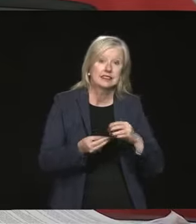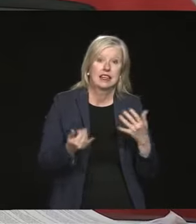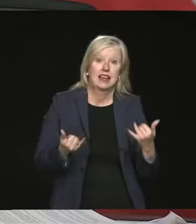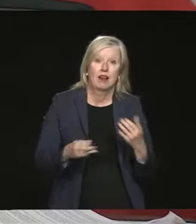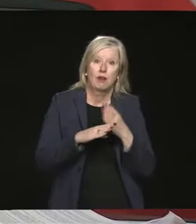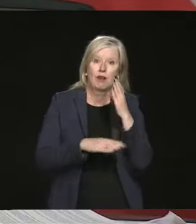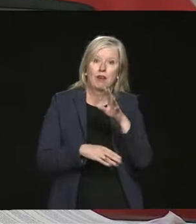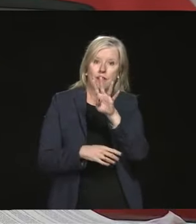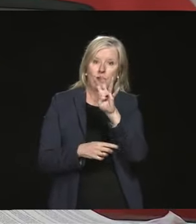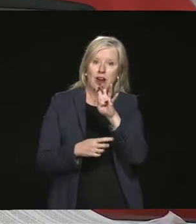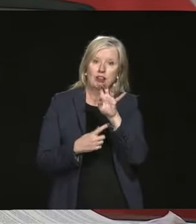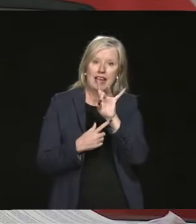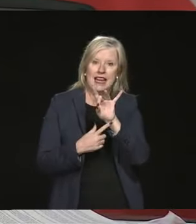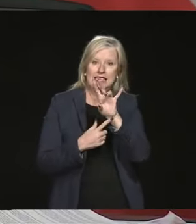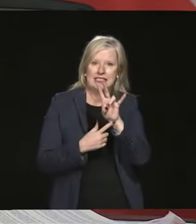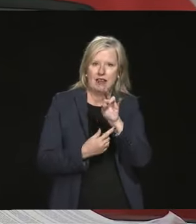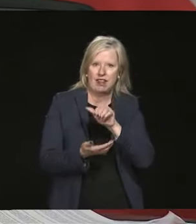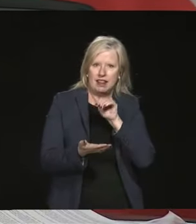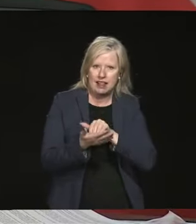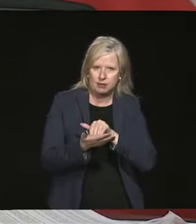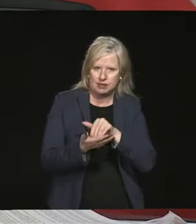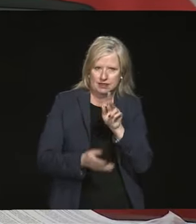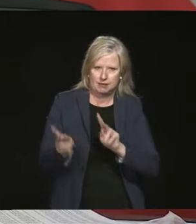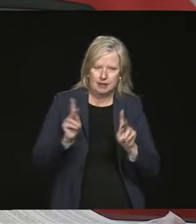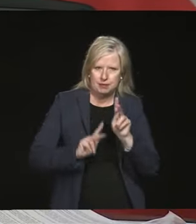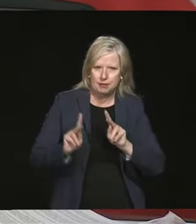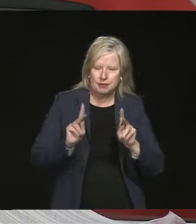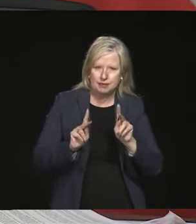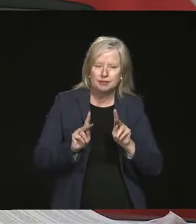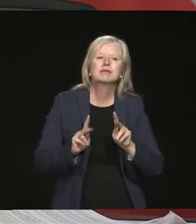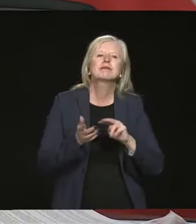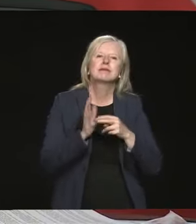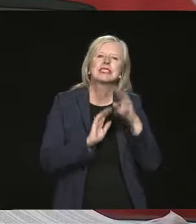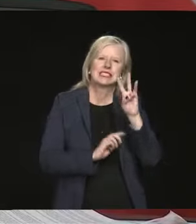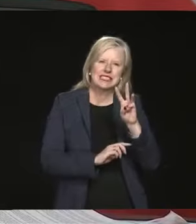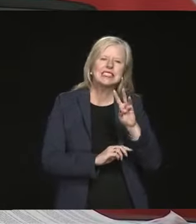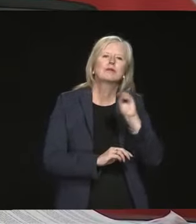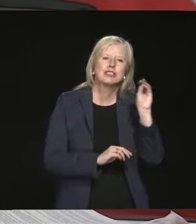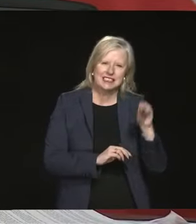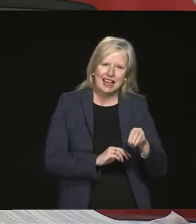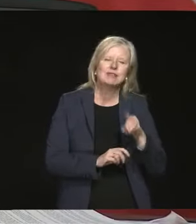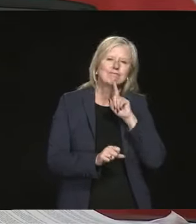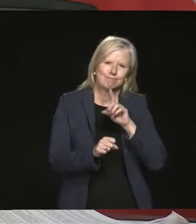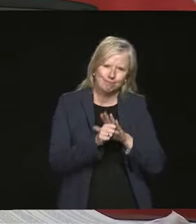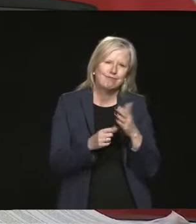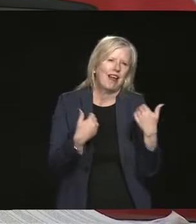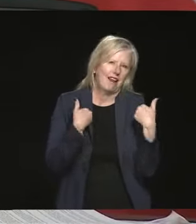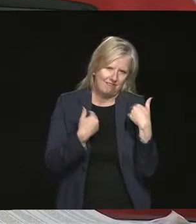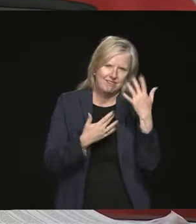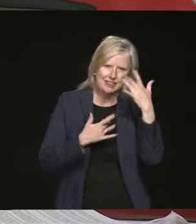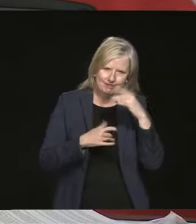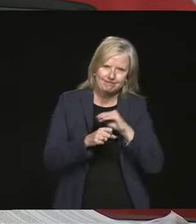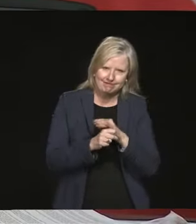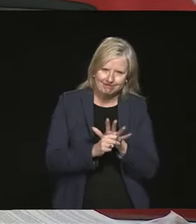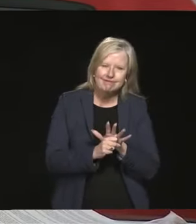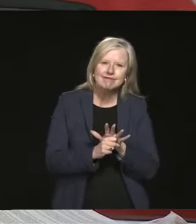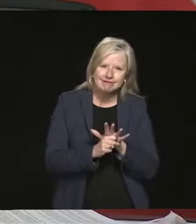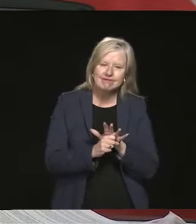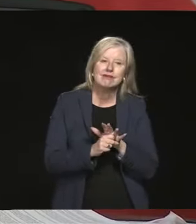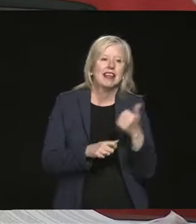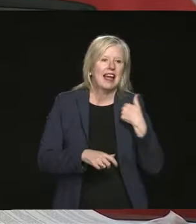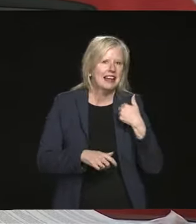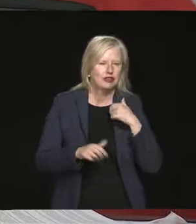487,000 people, with 6% confirmed positive, as Canada continues to improve our testing to better track where the disease